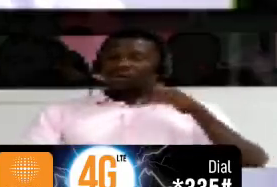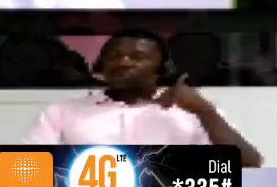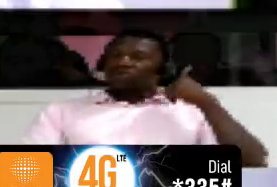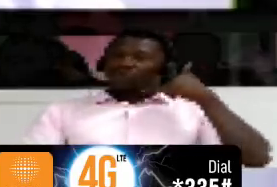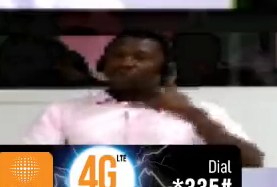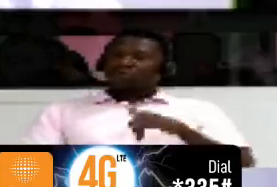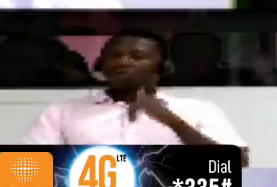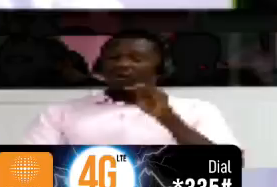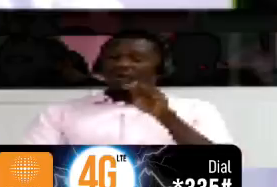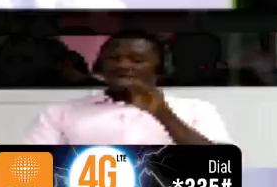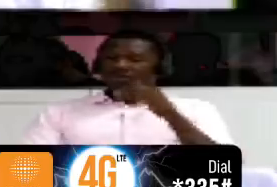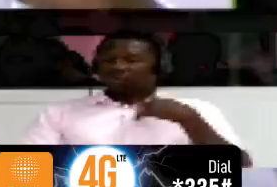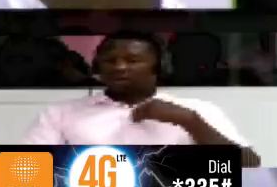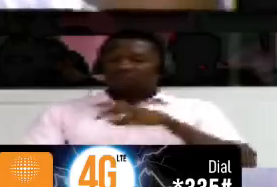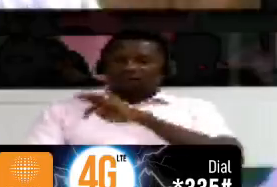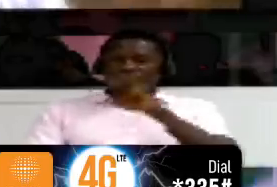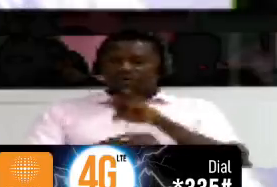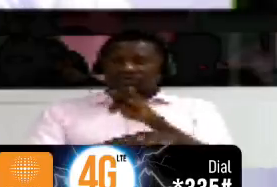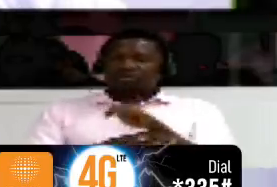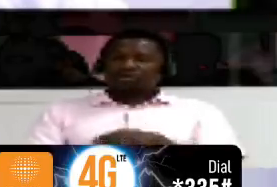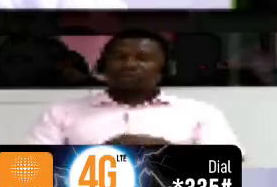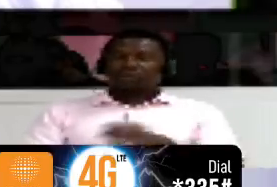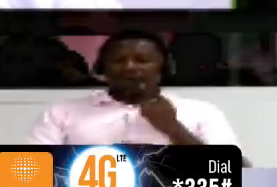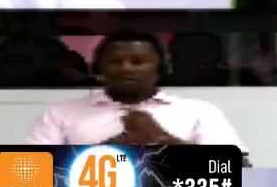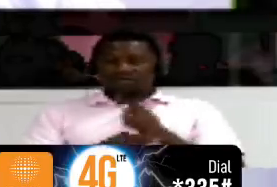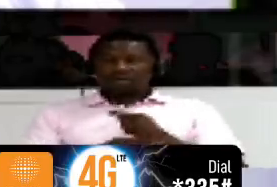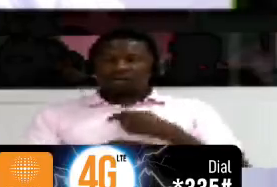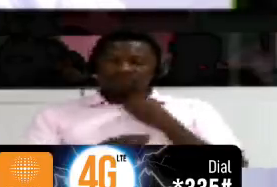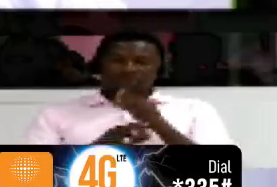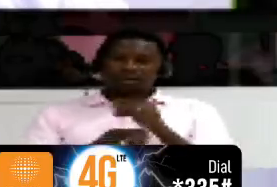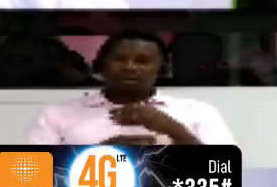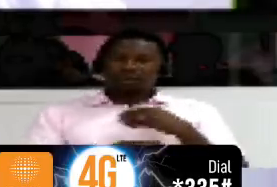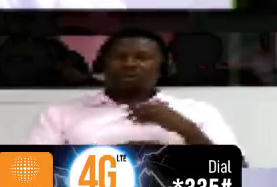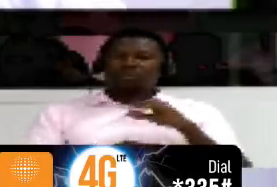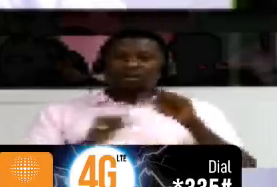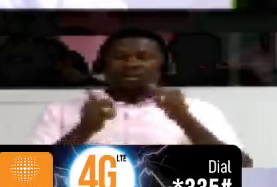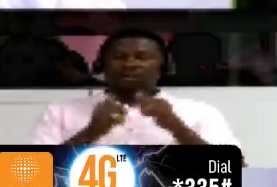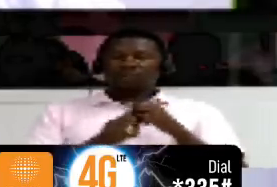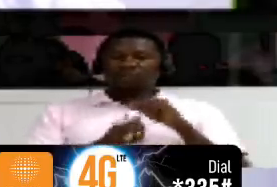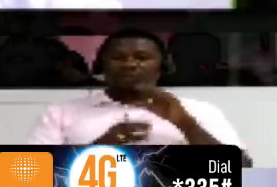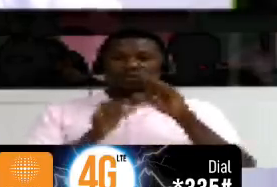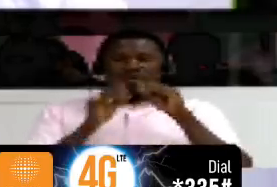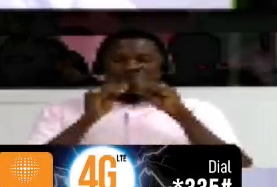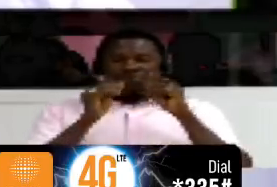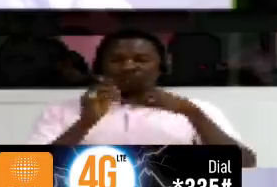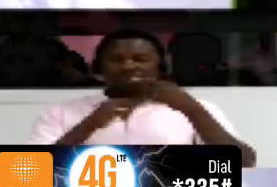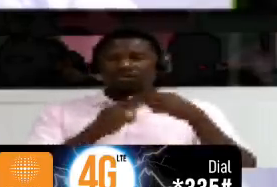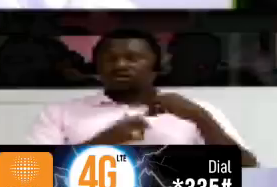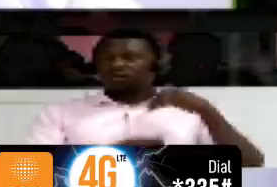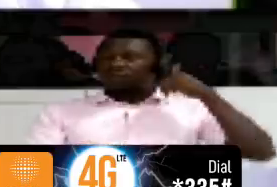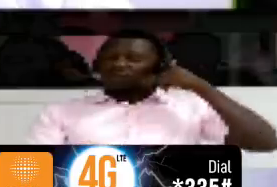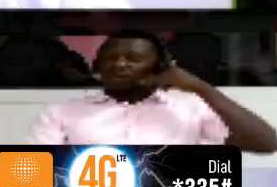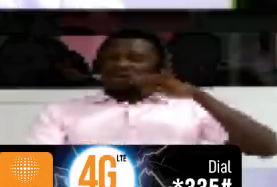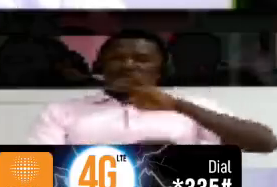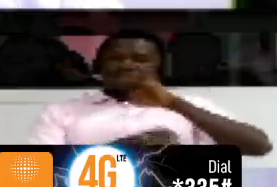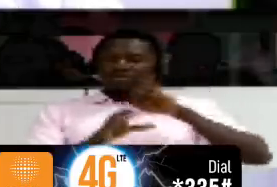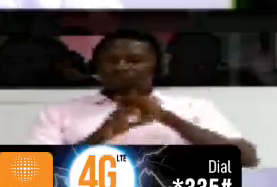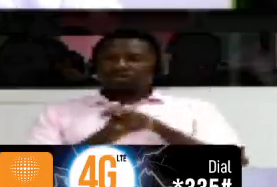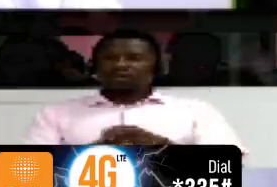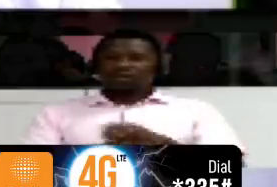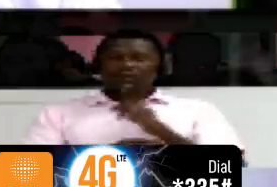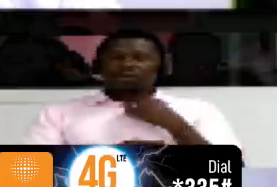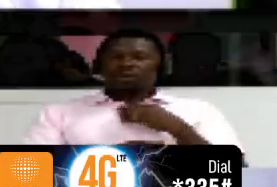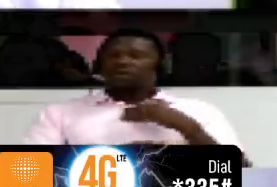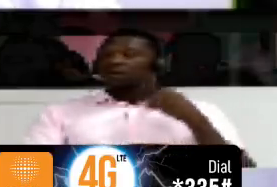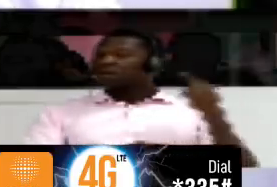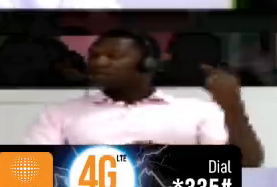quickly did that. I started talking to my family members, and then all of a sudden when he had somebody coming, then we